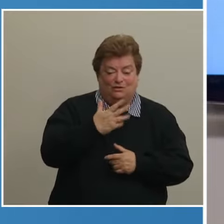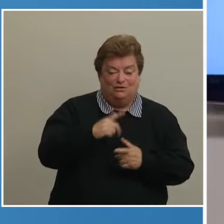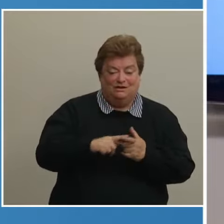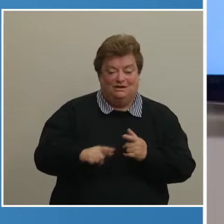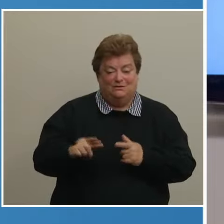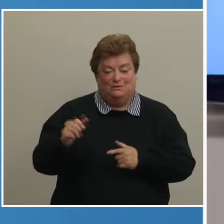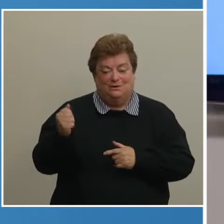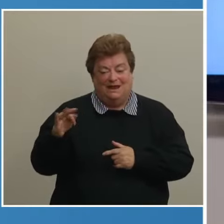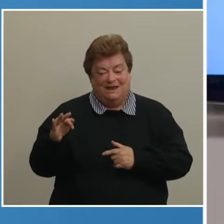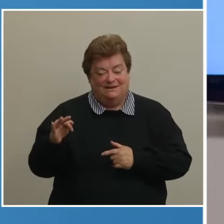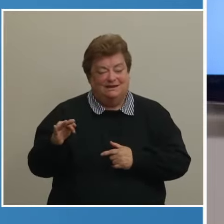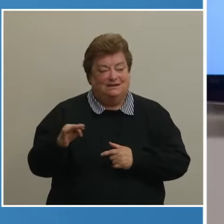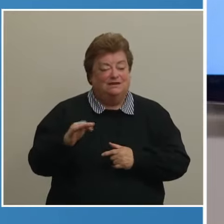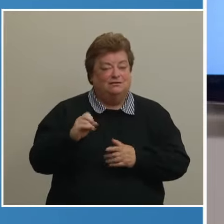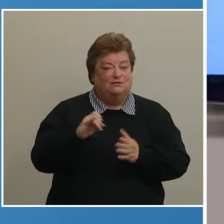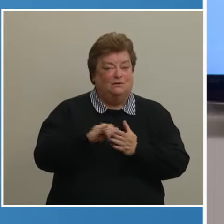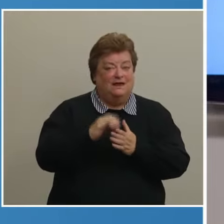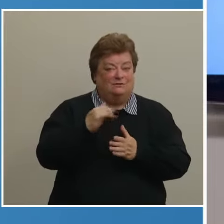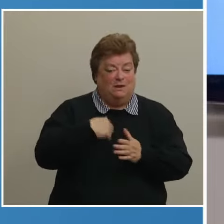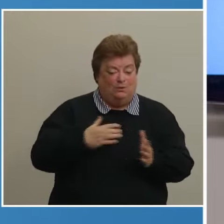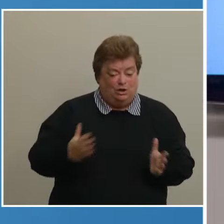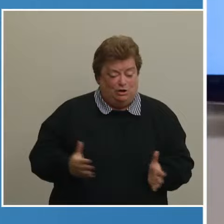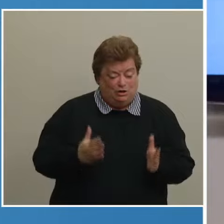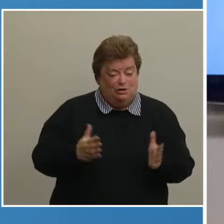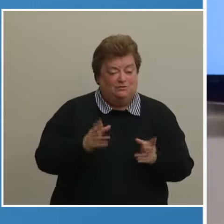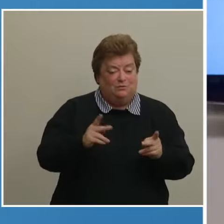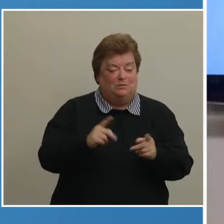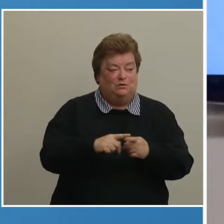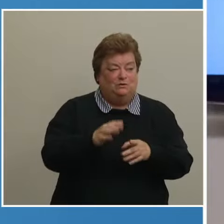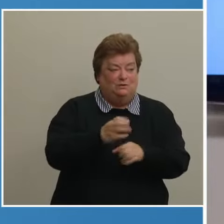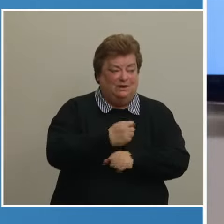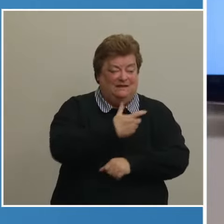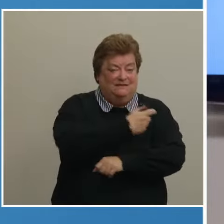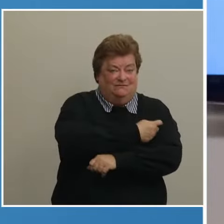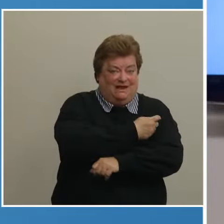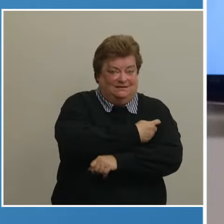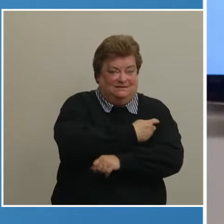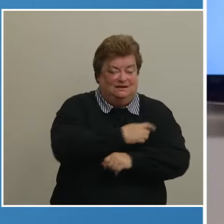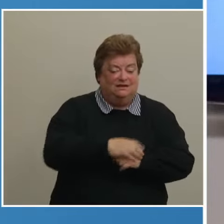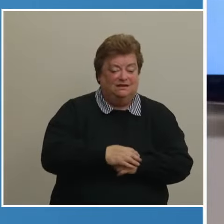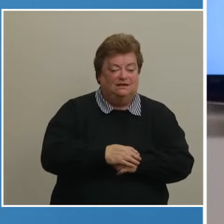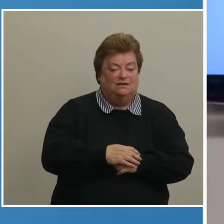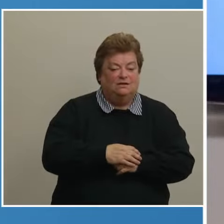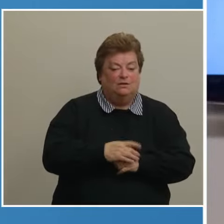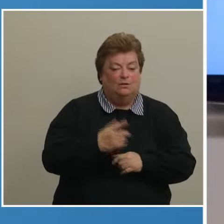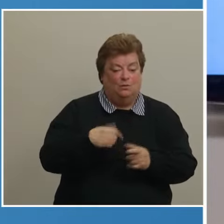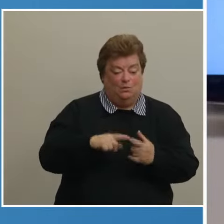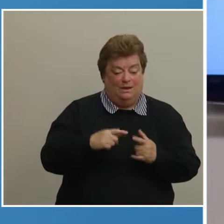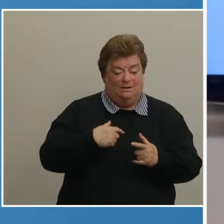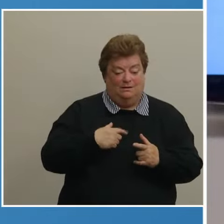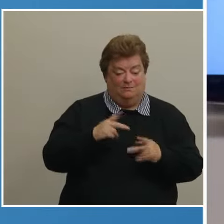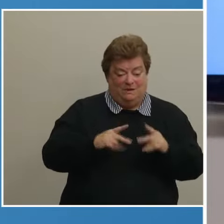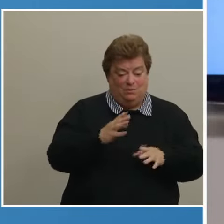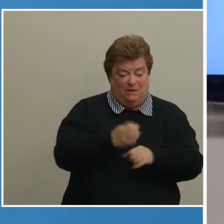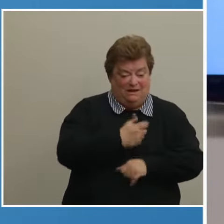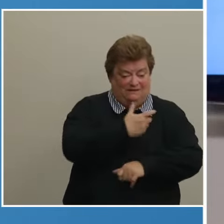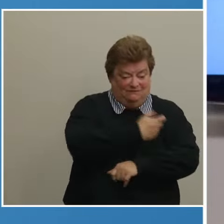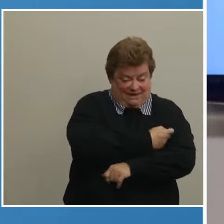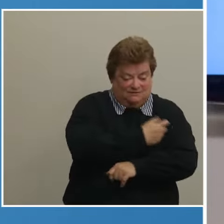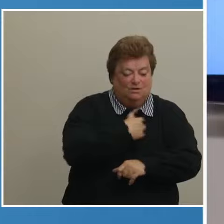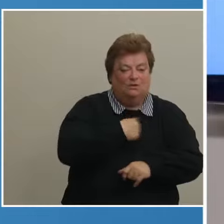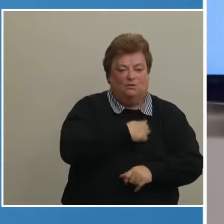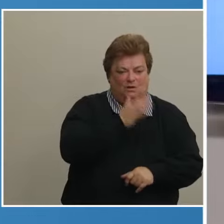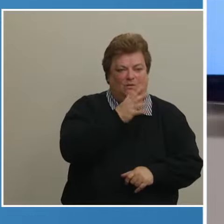18. So that's why we're urging people to get vaccinated. We can definitely see a difference when people are vaccinated.